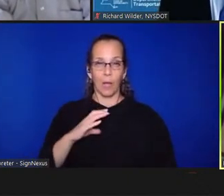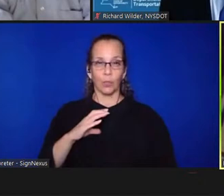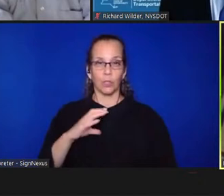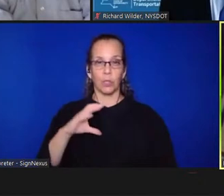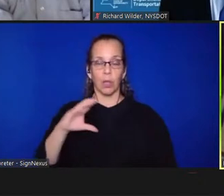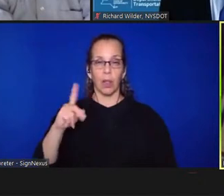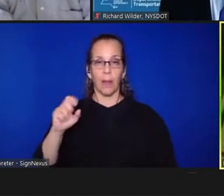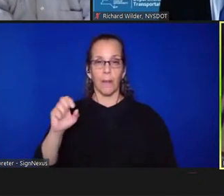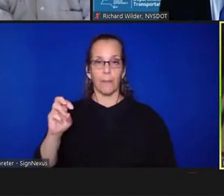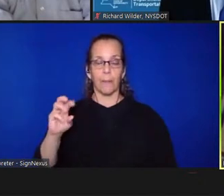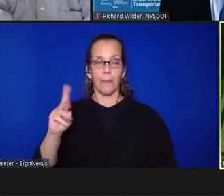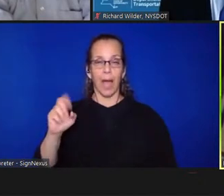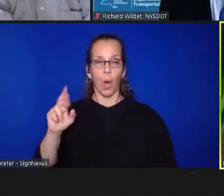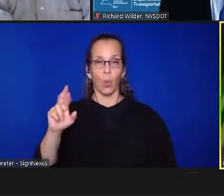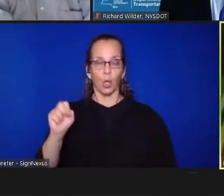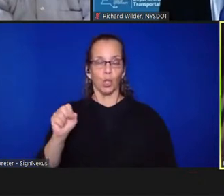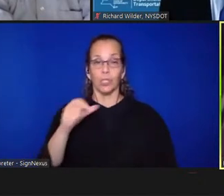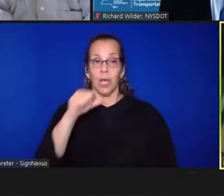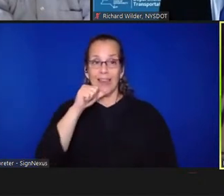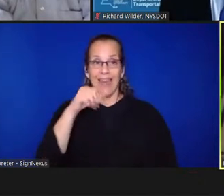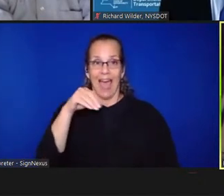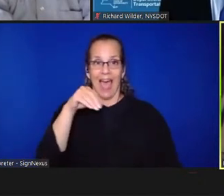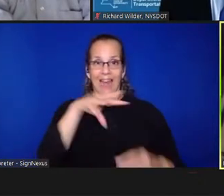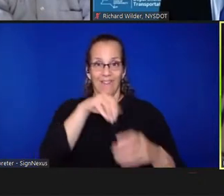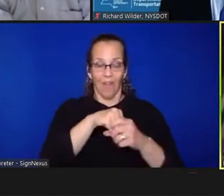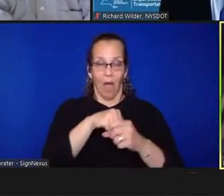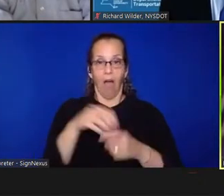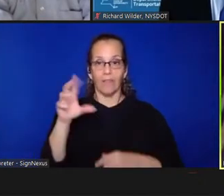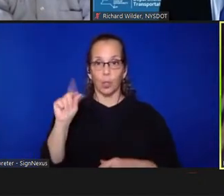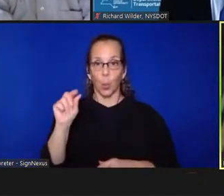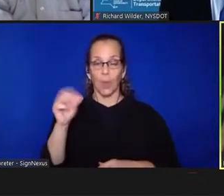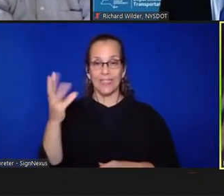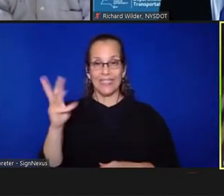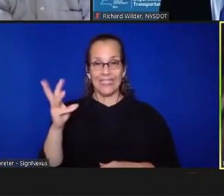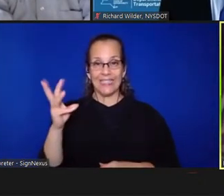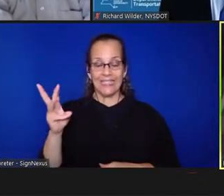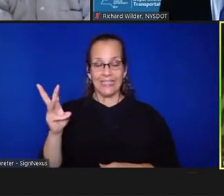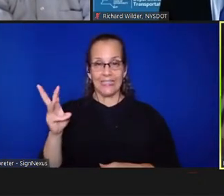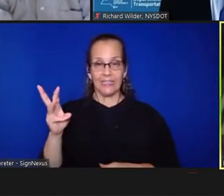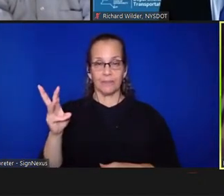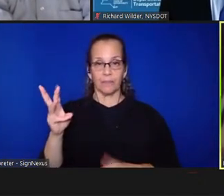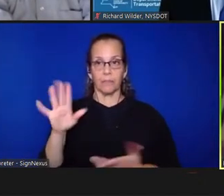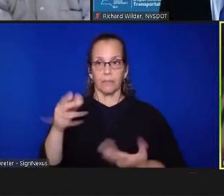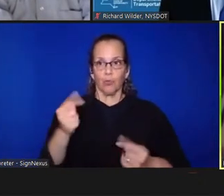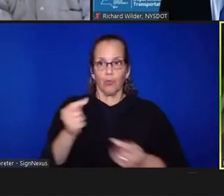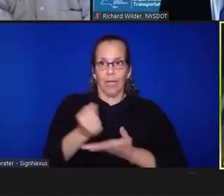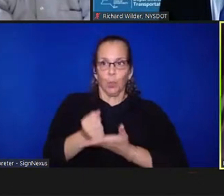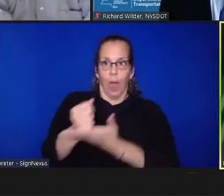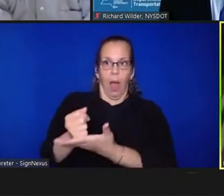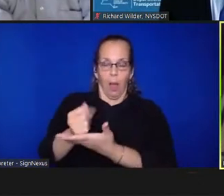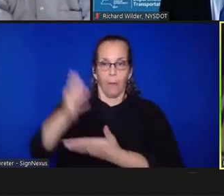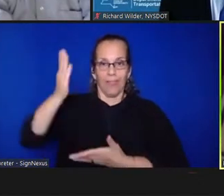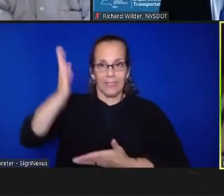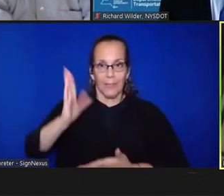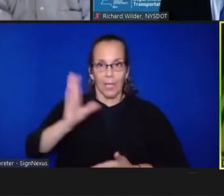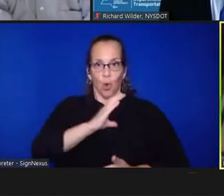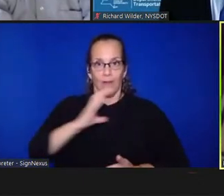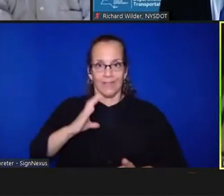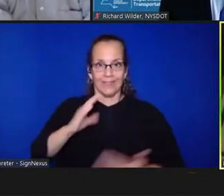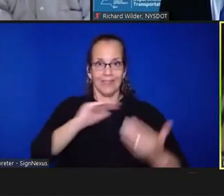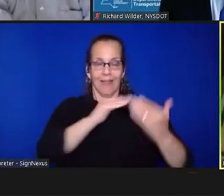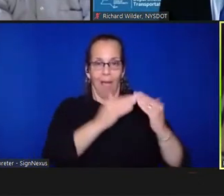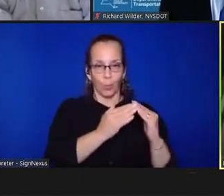lines in 2016 trying to help the mayor and trying to help the the speaker of the city council get past